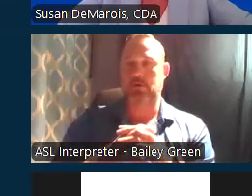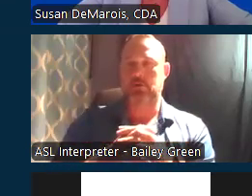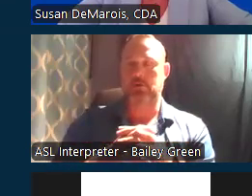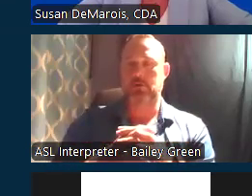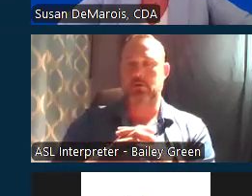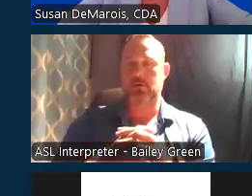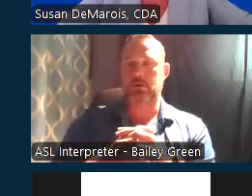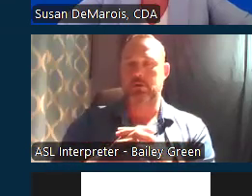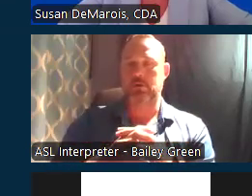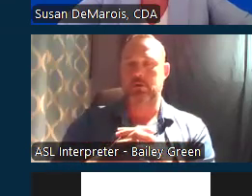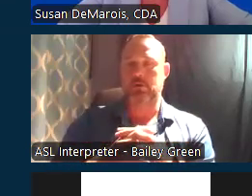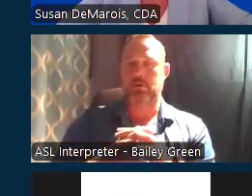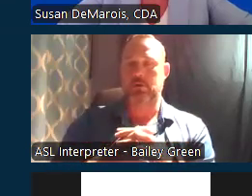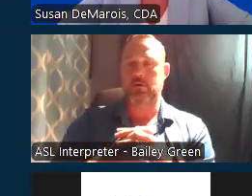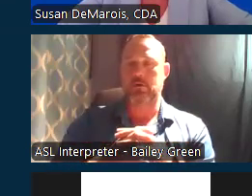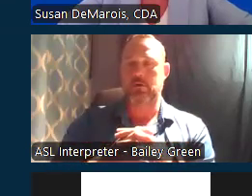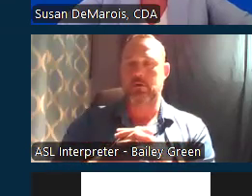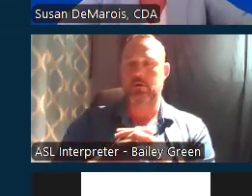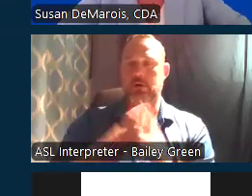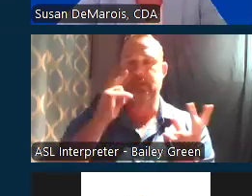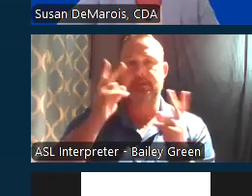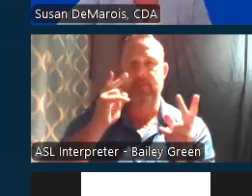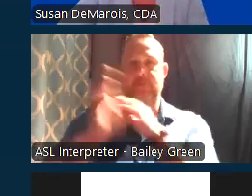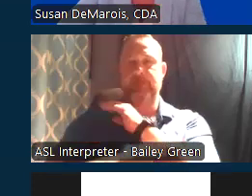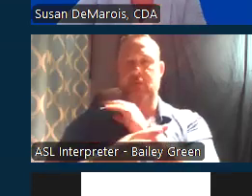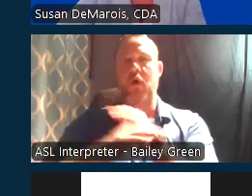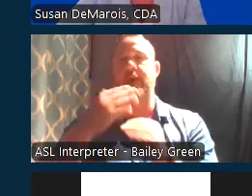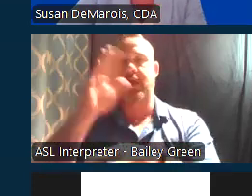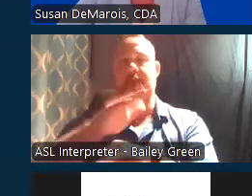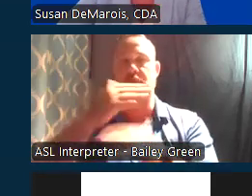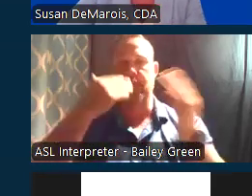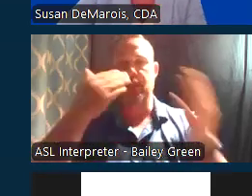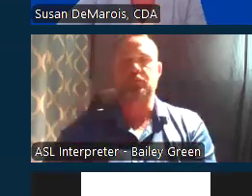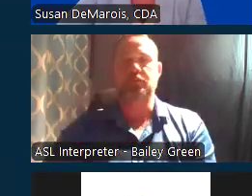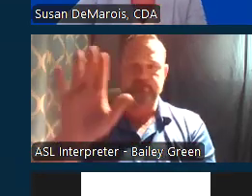you. See everyone this fall. Have a great afternoon.